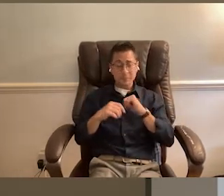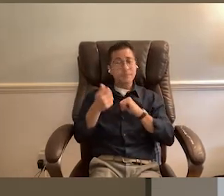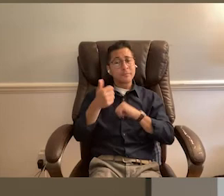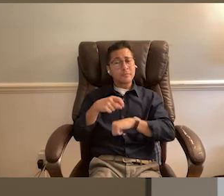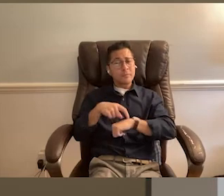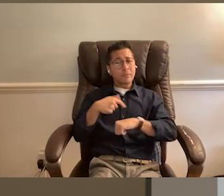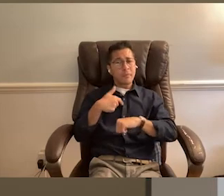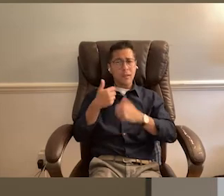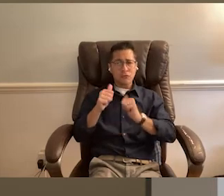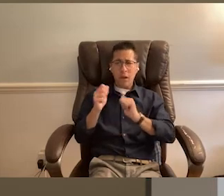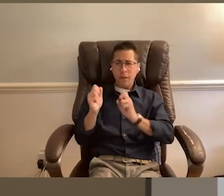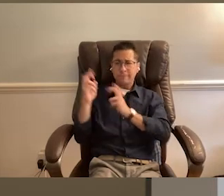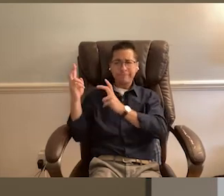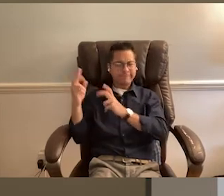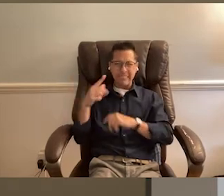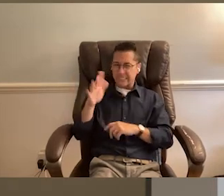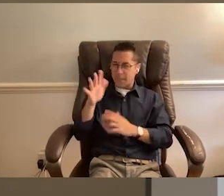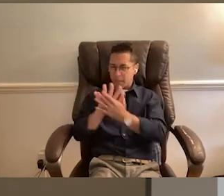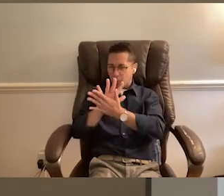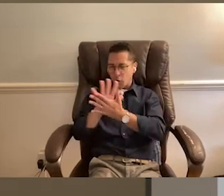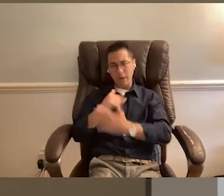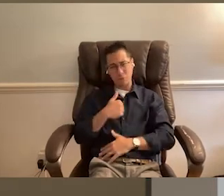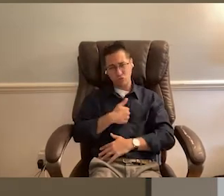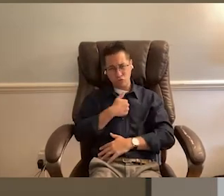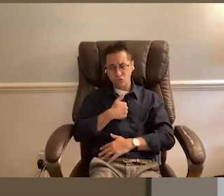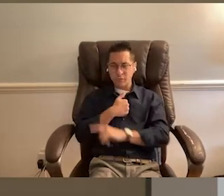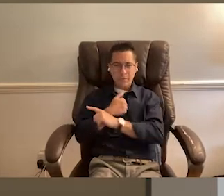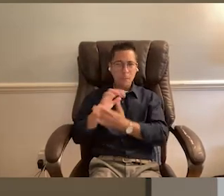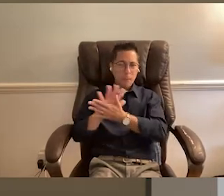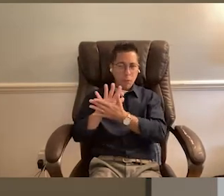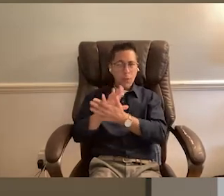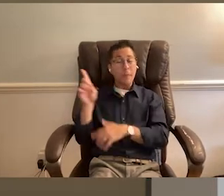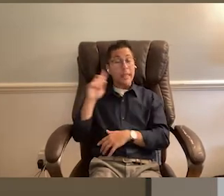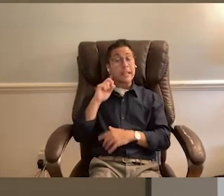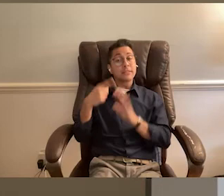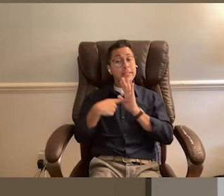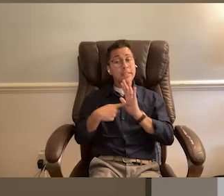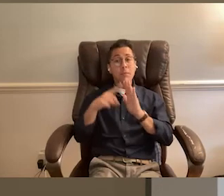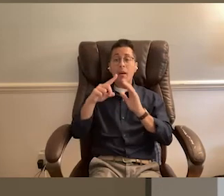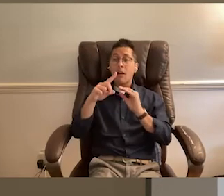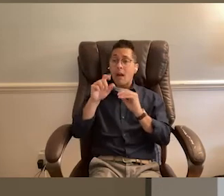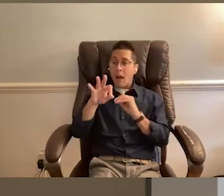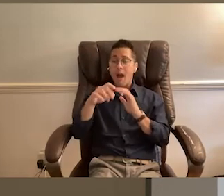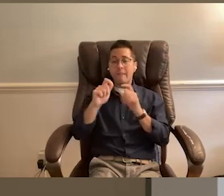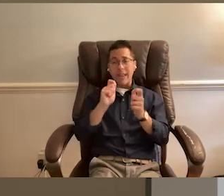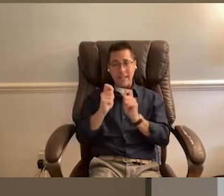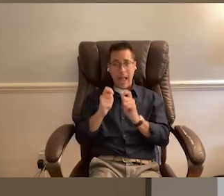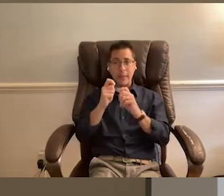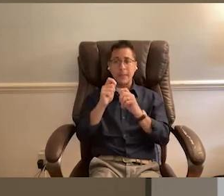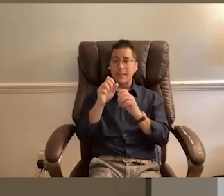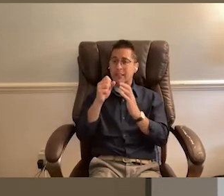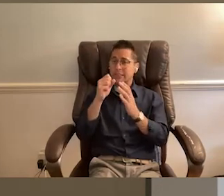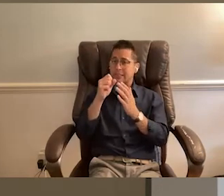out and saying, hey, what feedback? Do you have any feedback? Adapted syllabi, so this is kind of, I will take